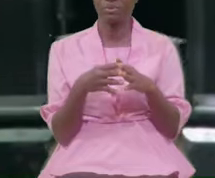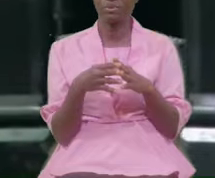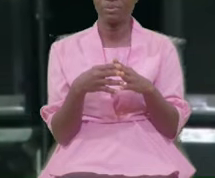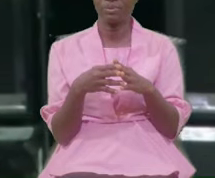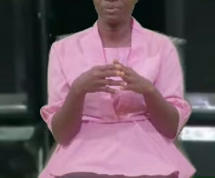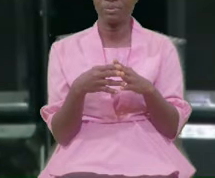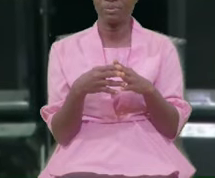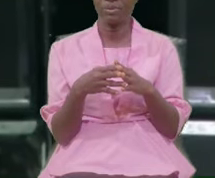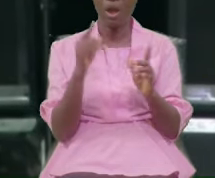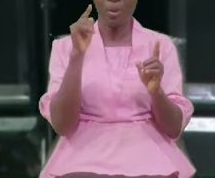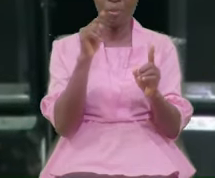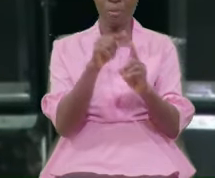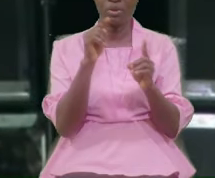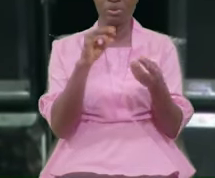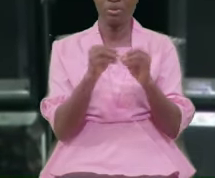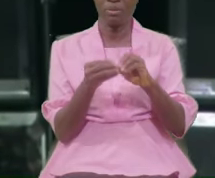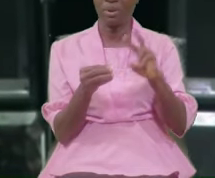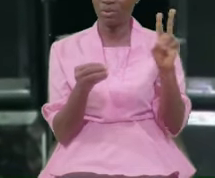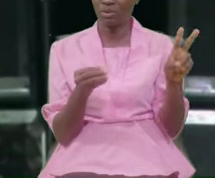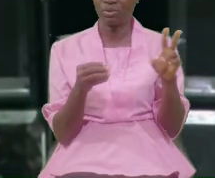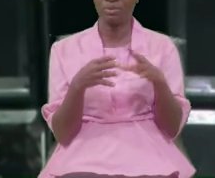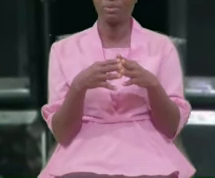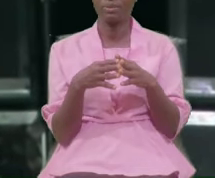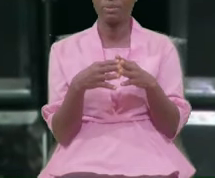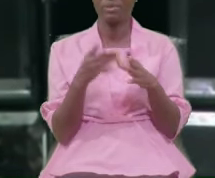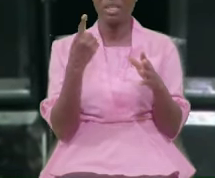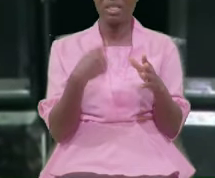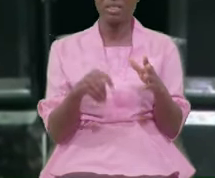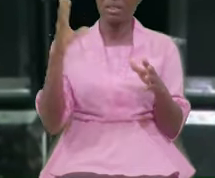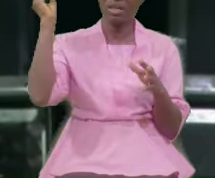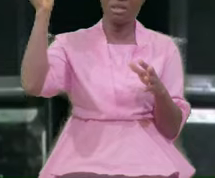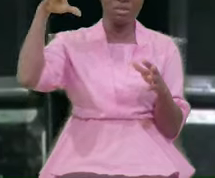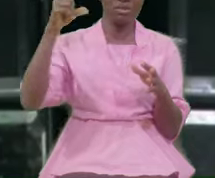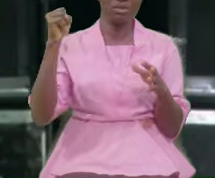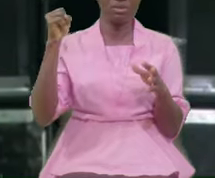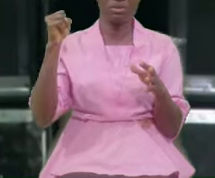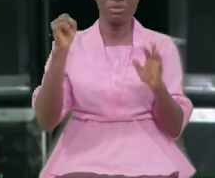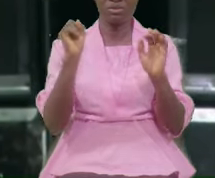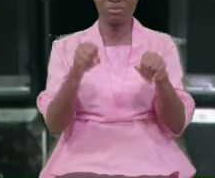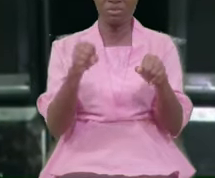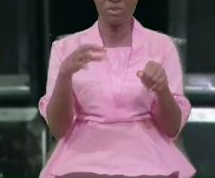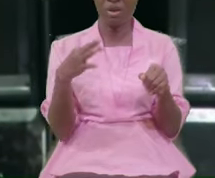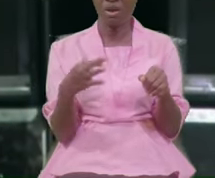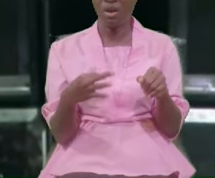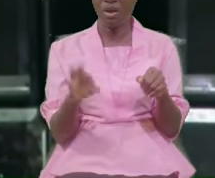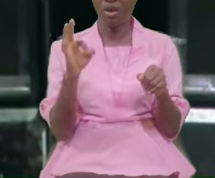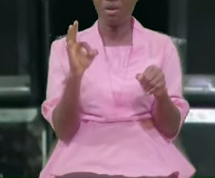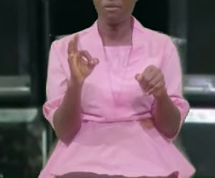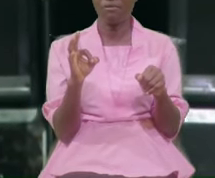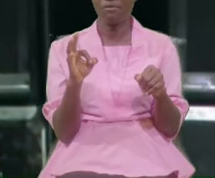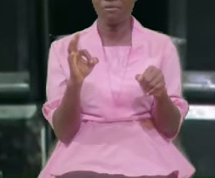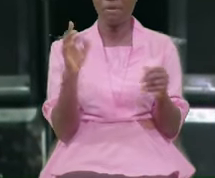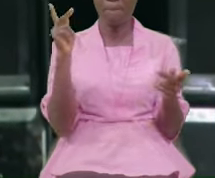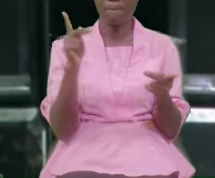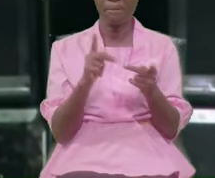number two ang the gracious possibility of soundness healing through